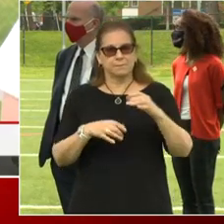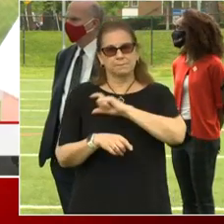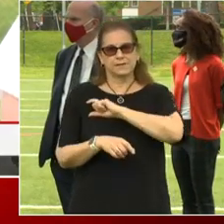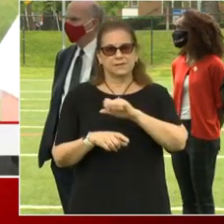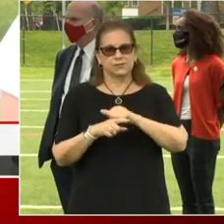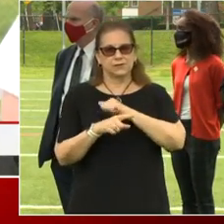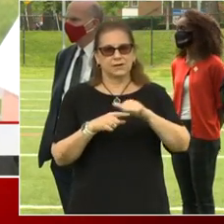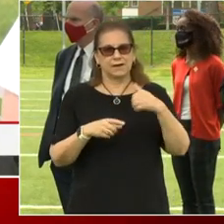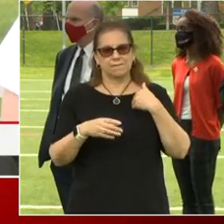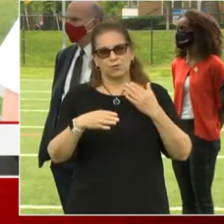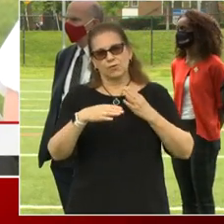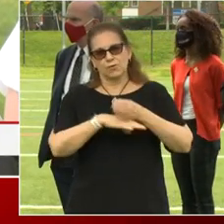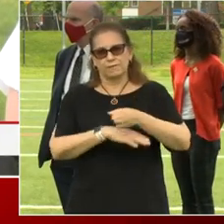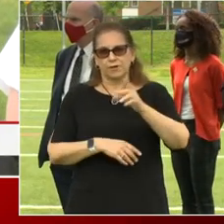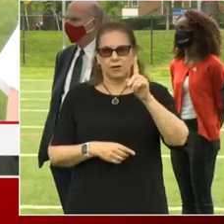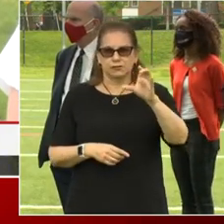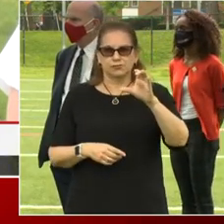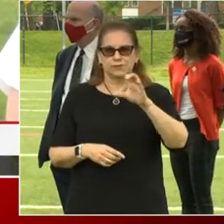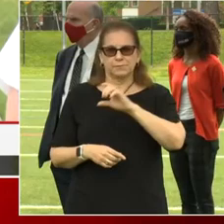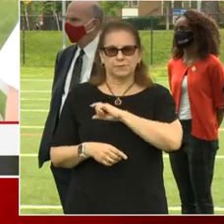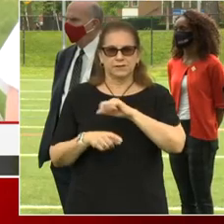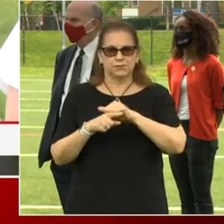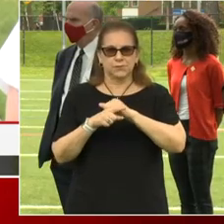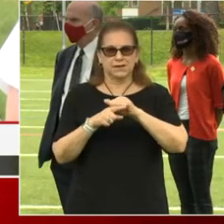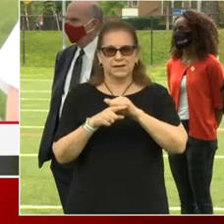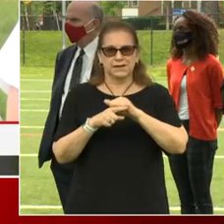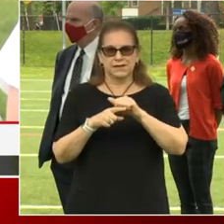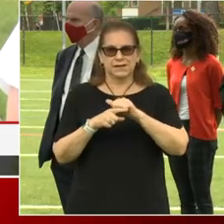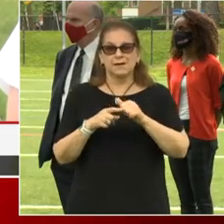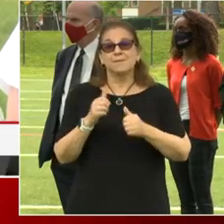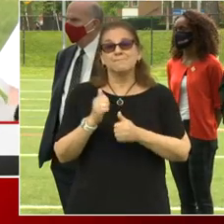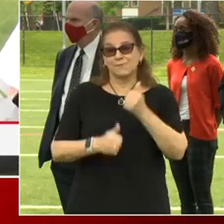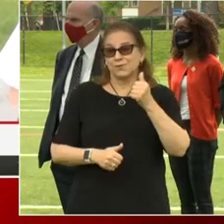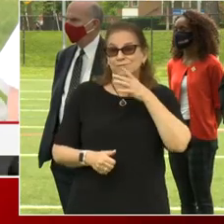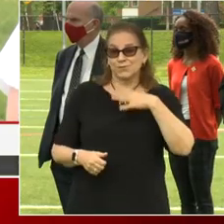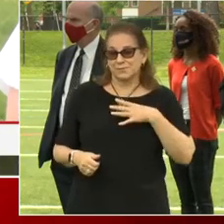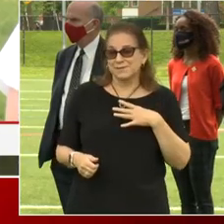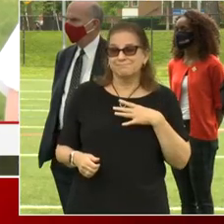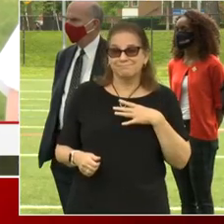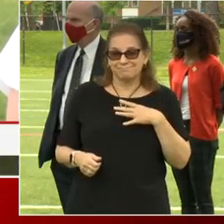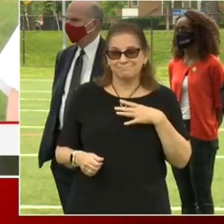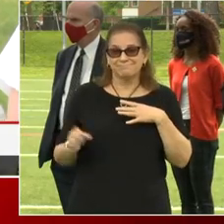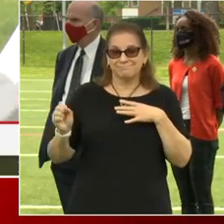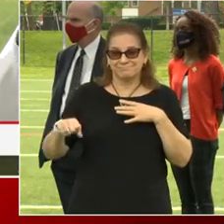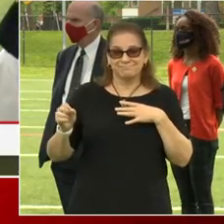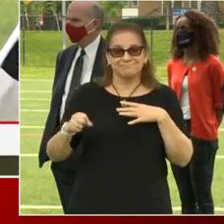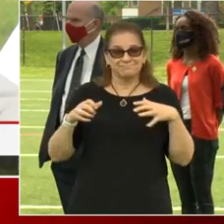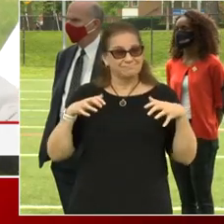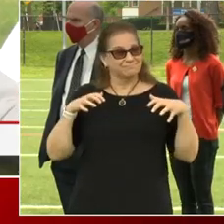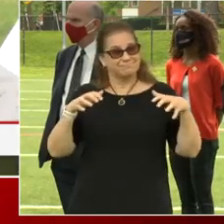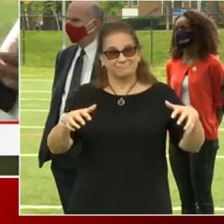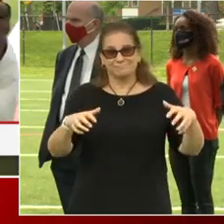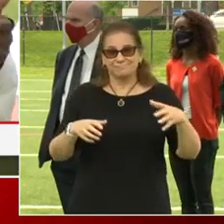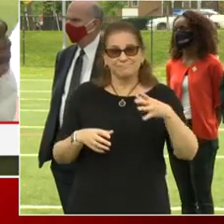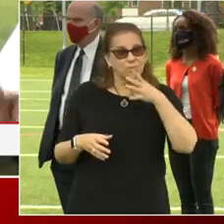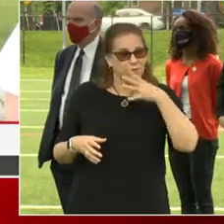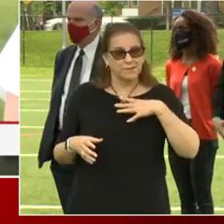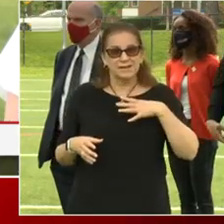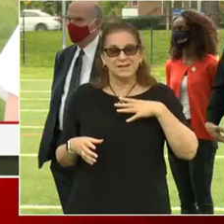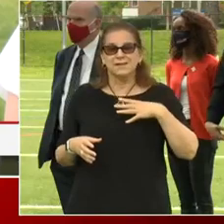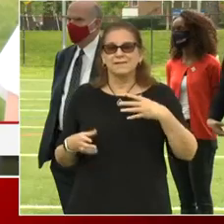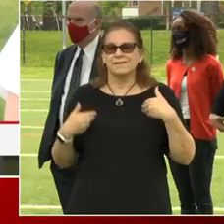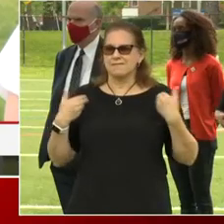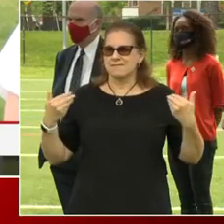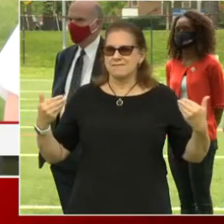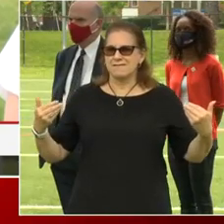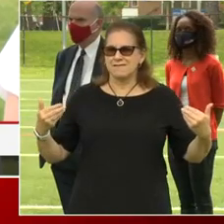We have 100 police cadets. The majority of them are females. All of them are for our kids who, well, they're not kids anymore, but